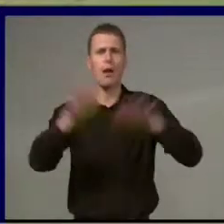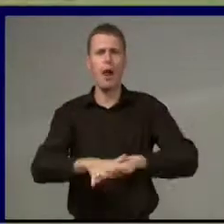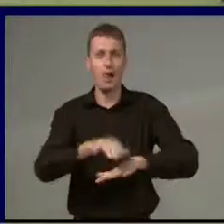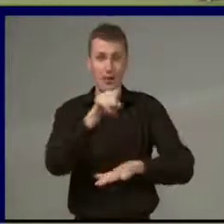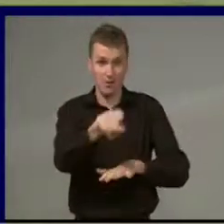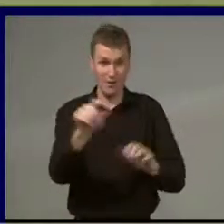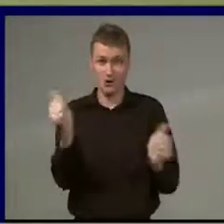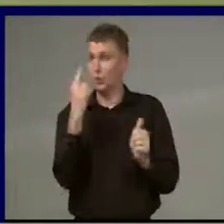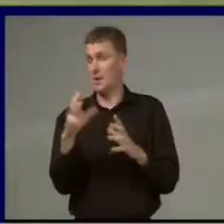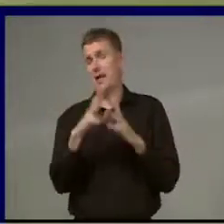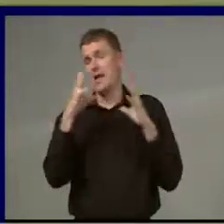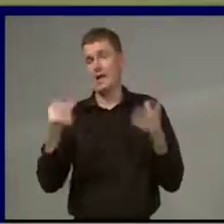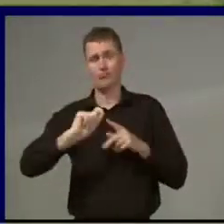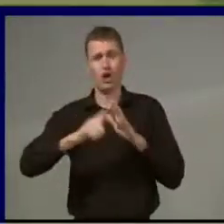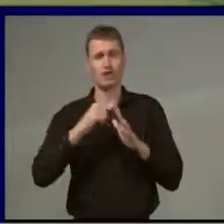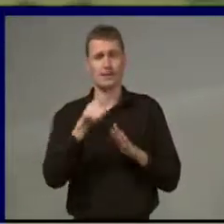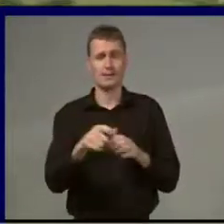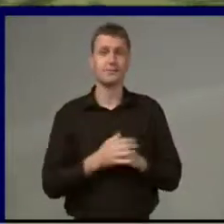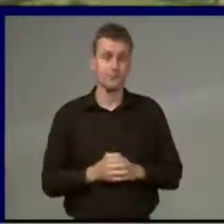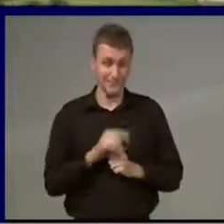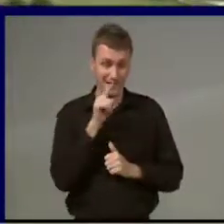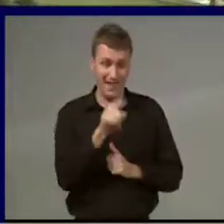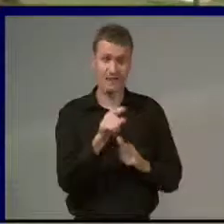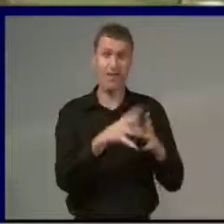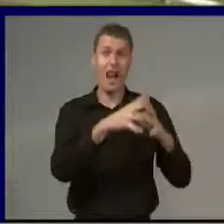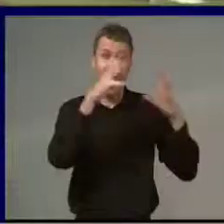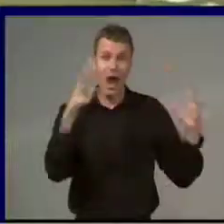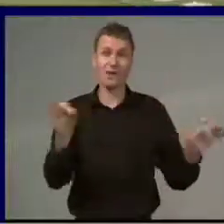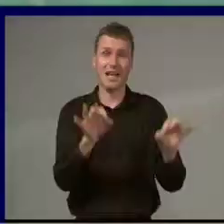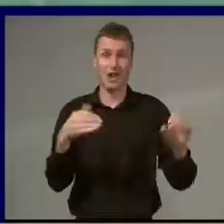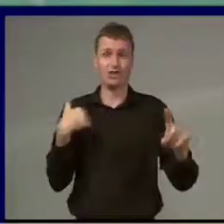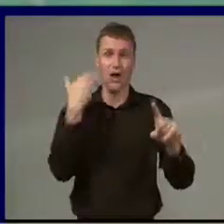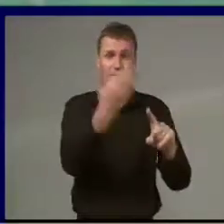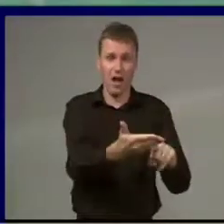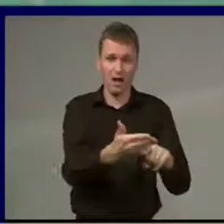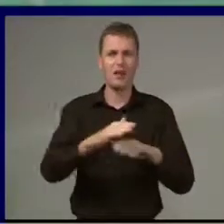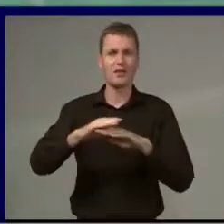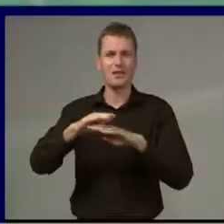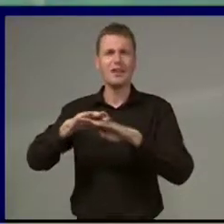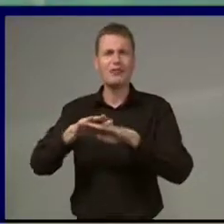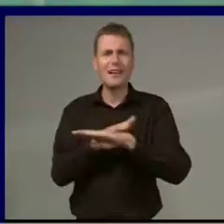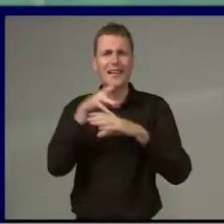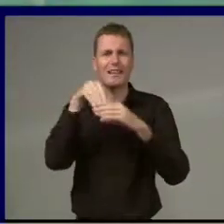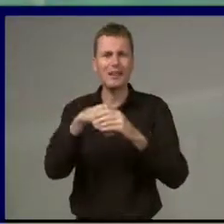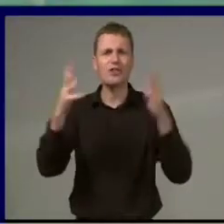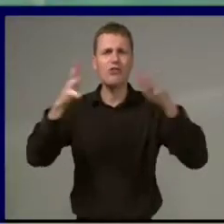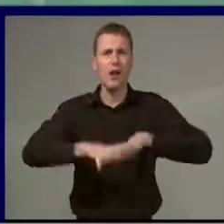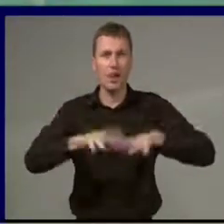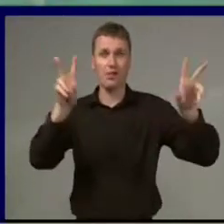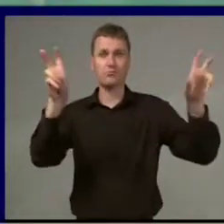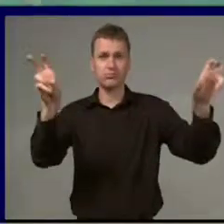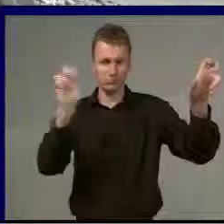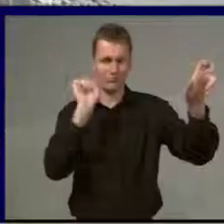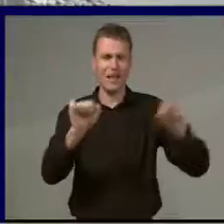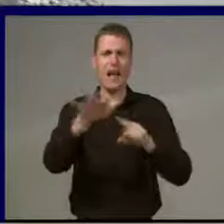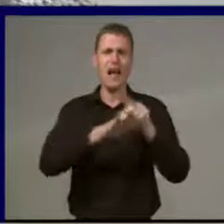date. This is its largest garden to date. Greening the Rubble's Places of Tranquility covers 1,200